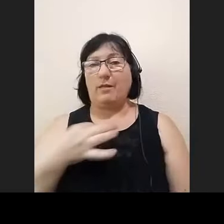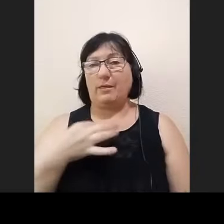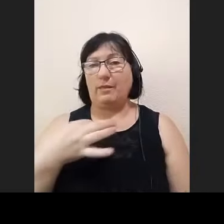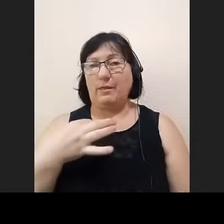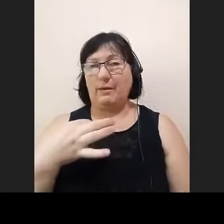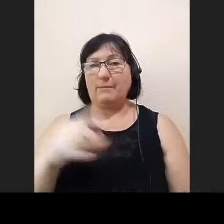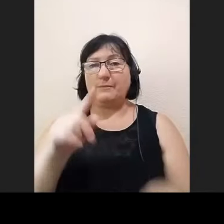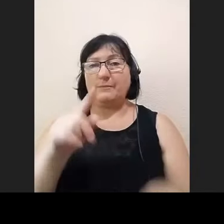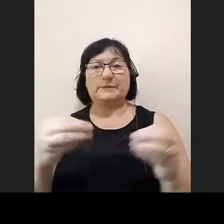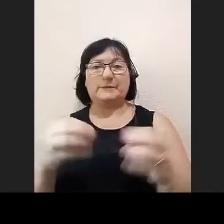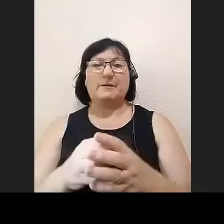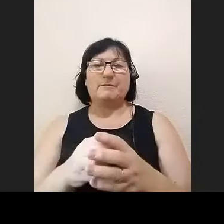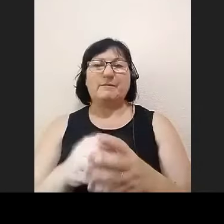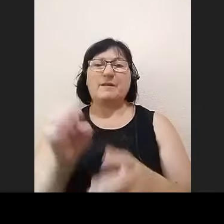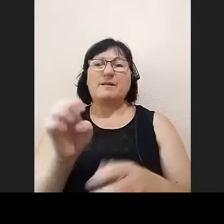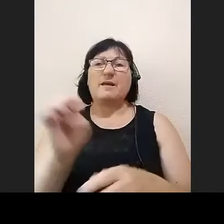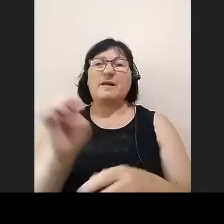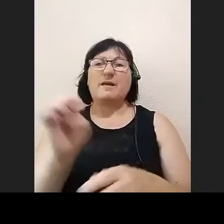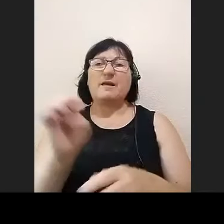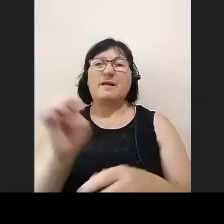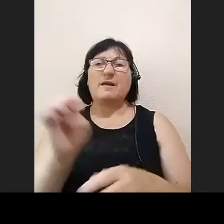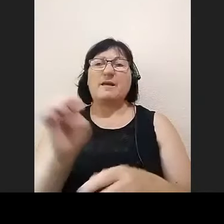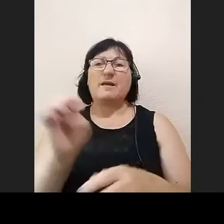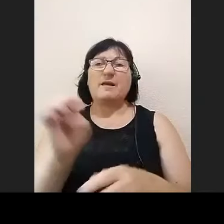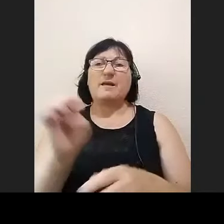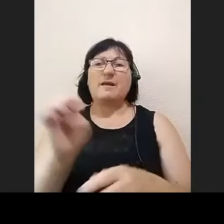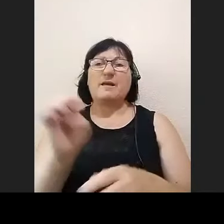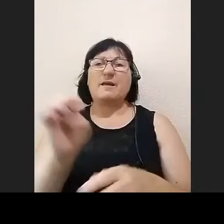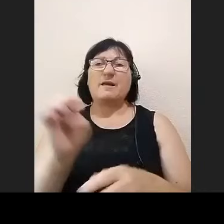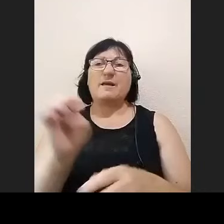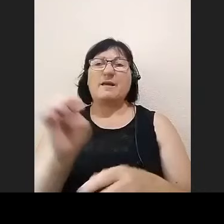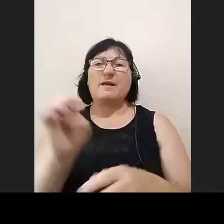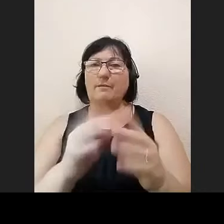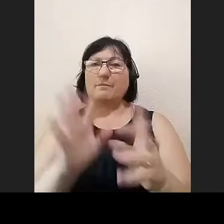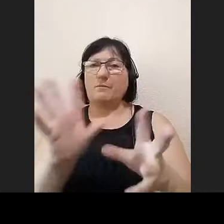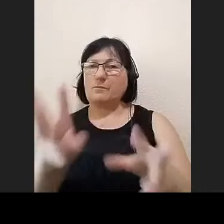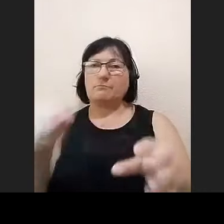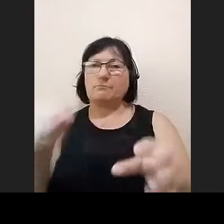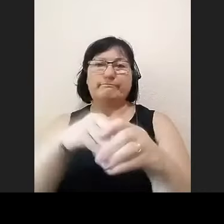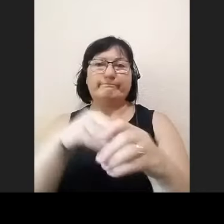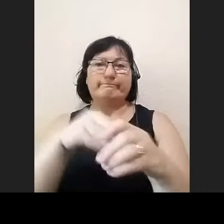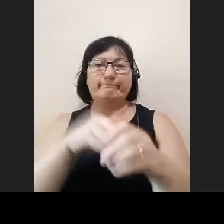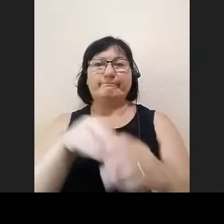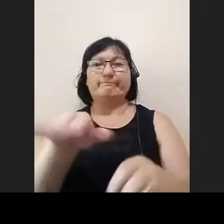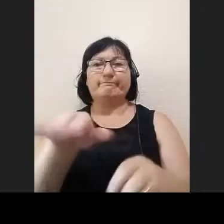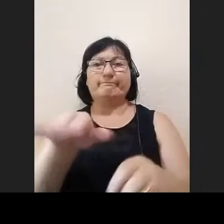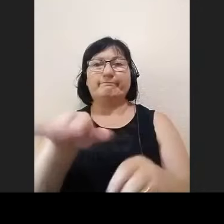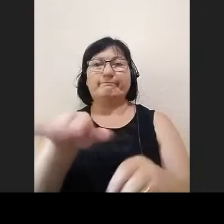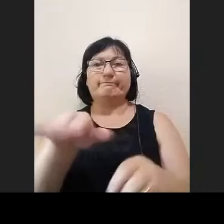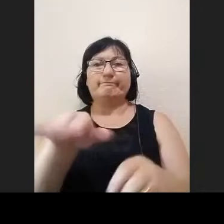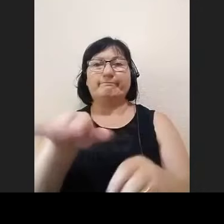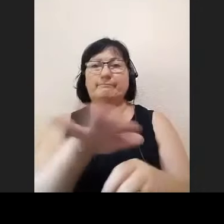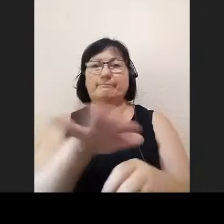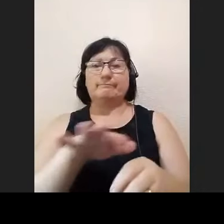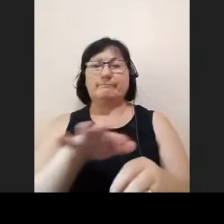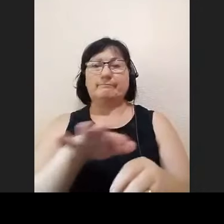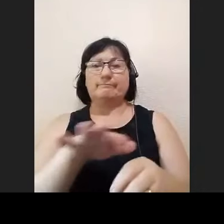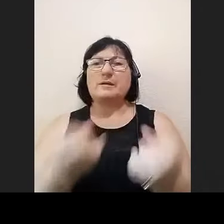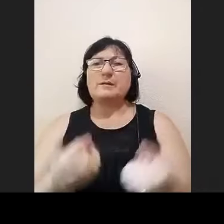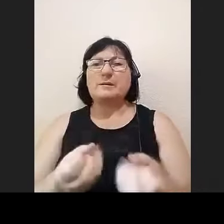these chains, and in some cases, the vast majority of supply chain may be composed of